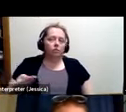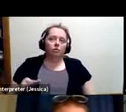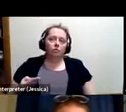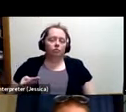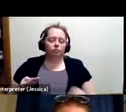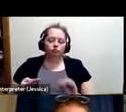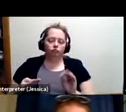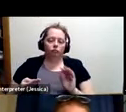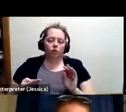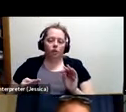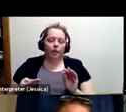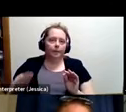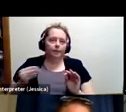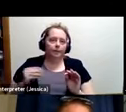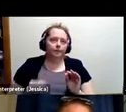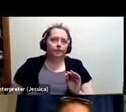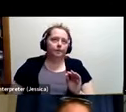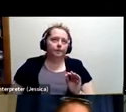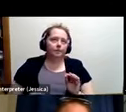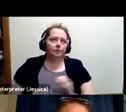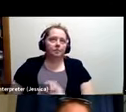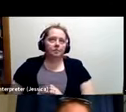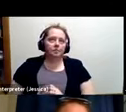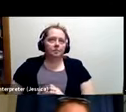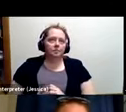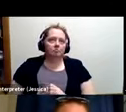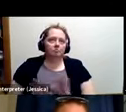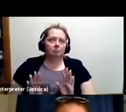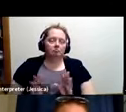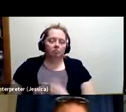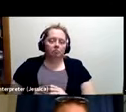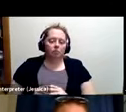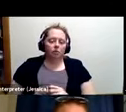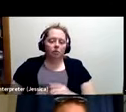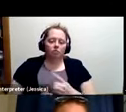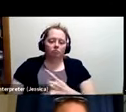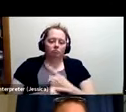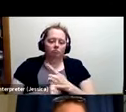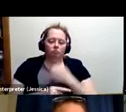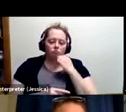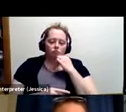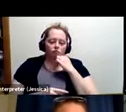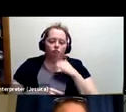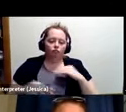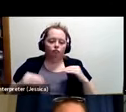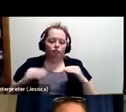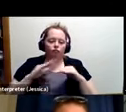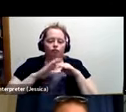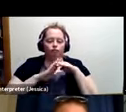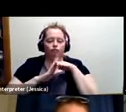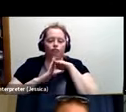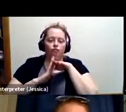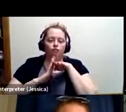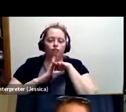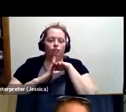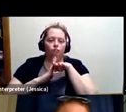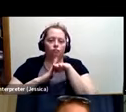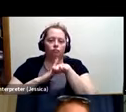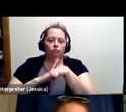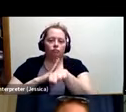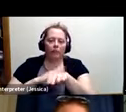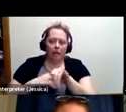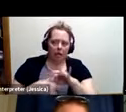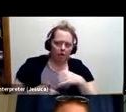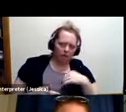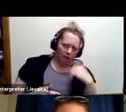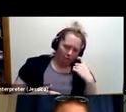of when it comes to that. Sometimes if I can sense that that's going to be triggering for them, I'll have a conversation with them and be like, look, I know that